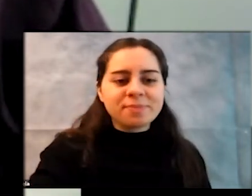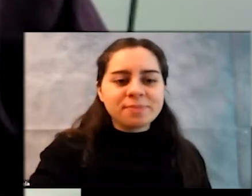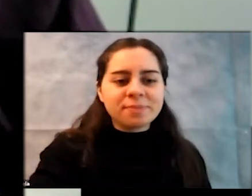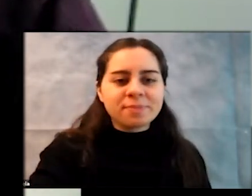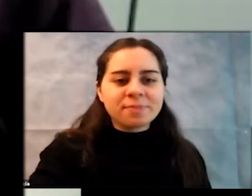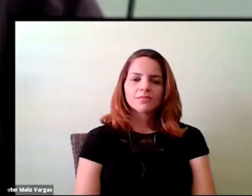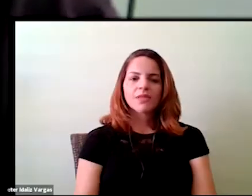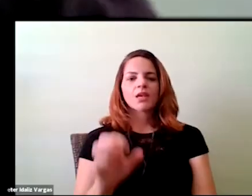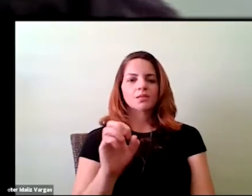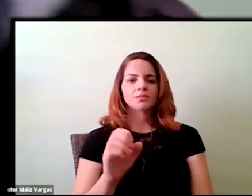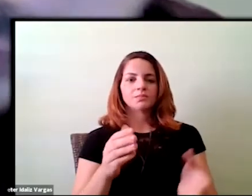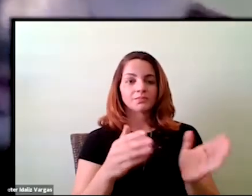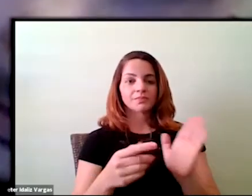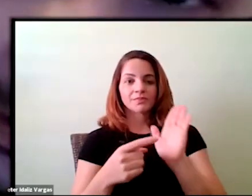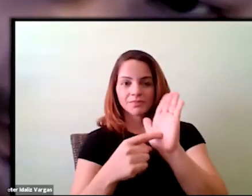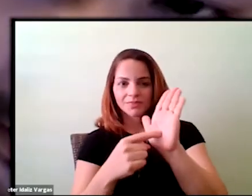But this one is